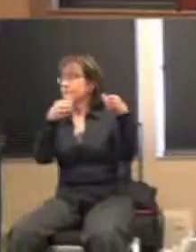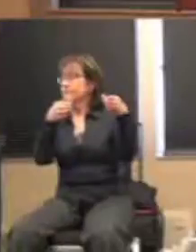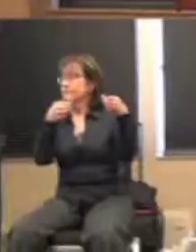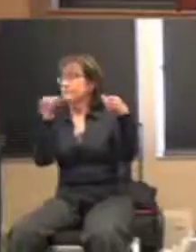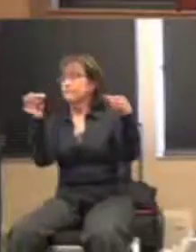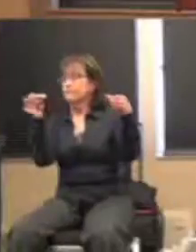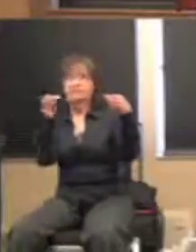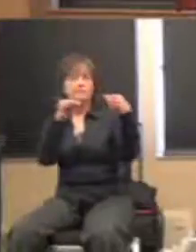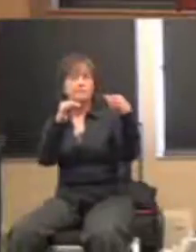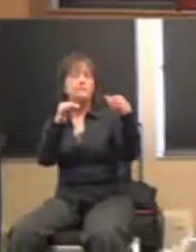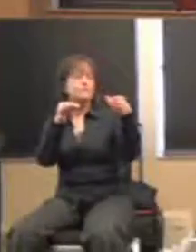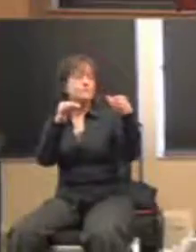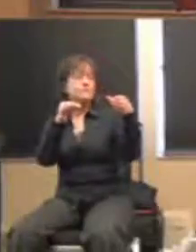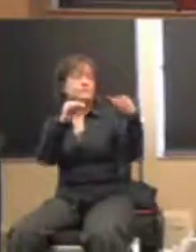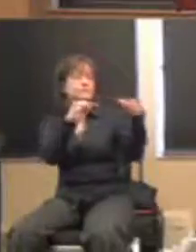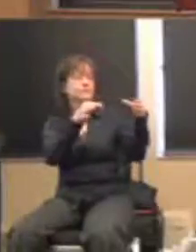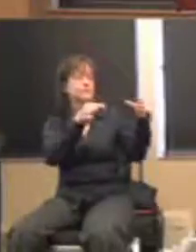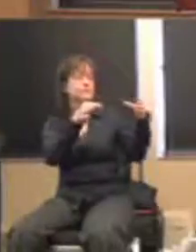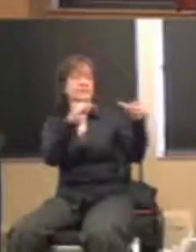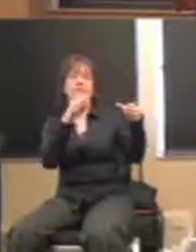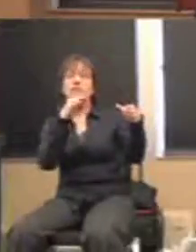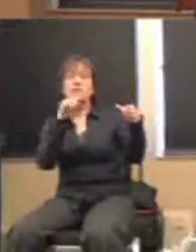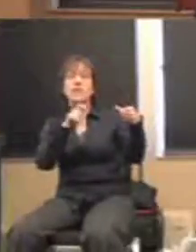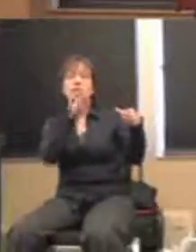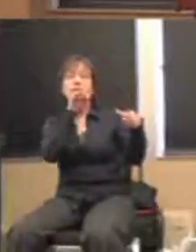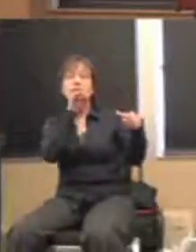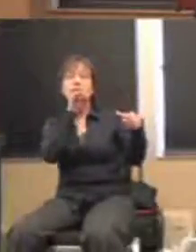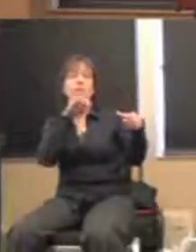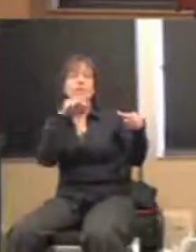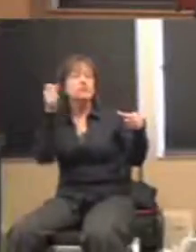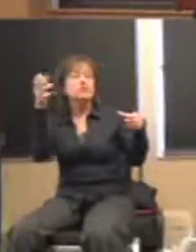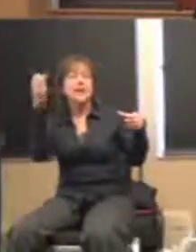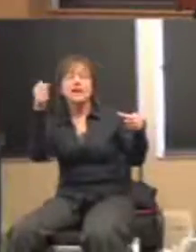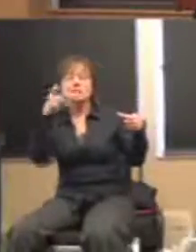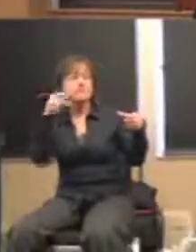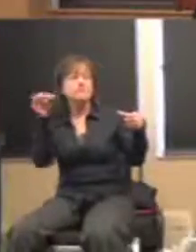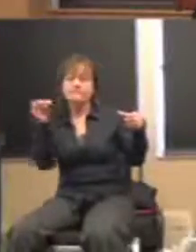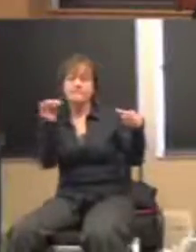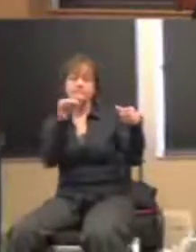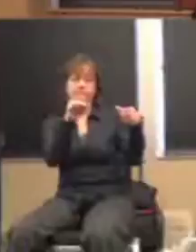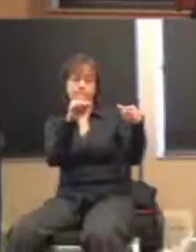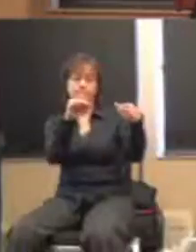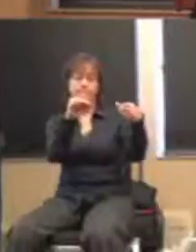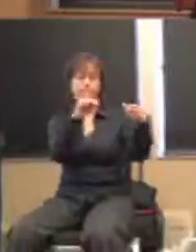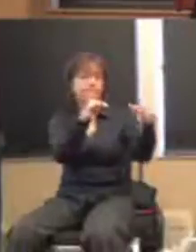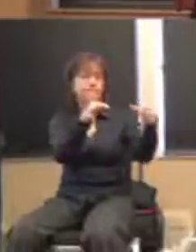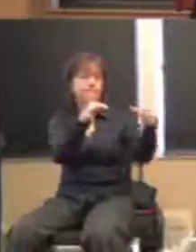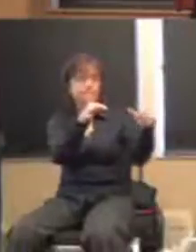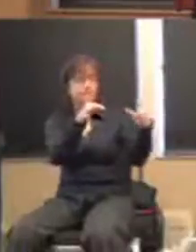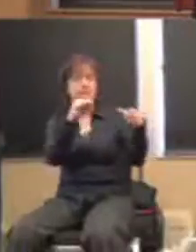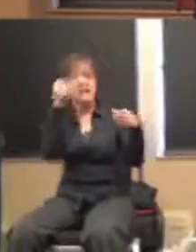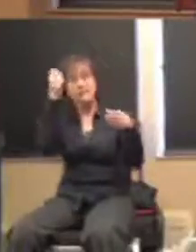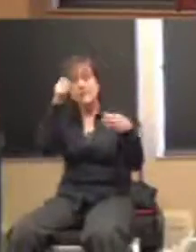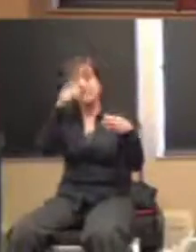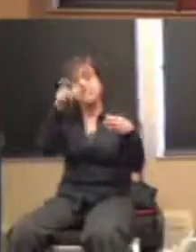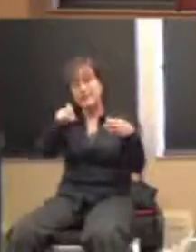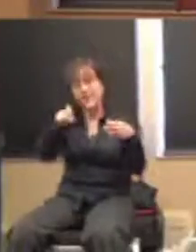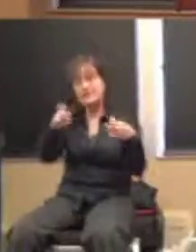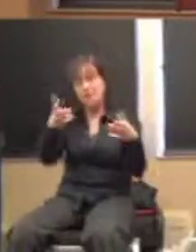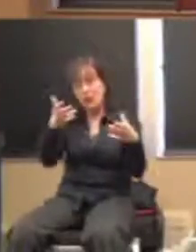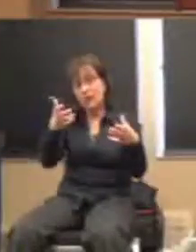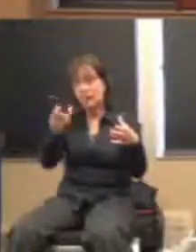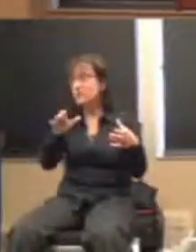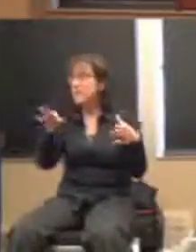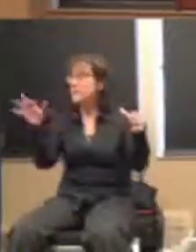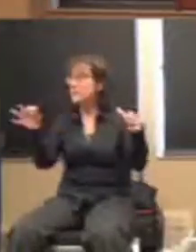they need. They don't need any verbal or any sign at this point, but I understand the need and the desire, so I would do the same. I